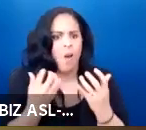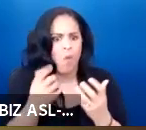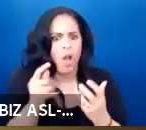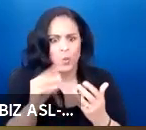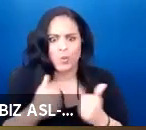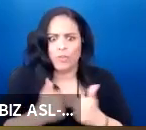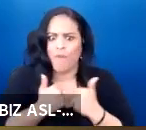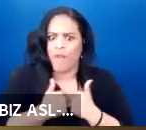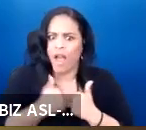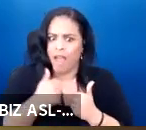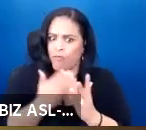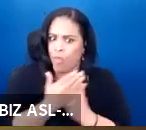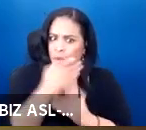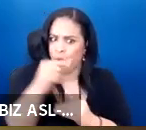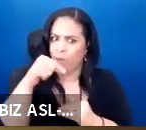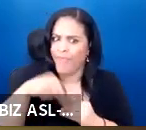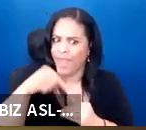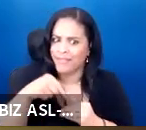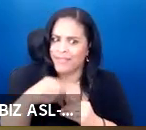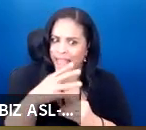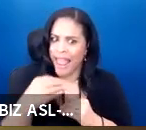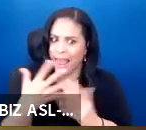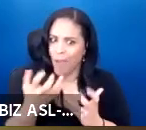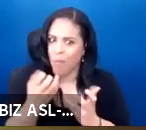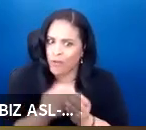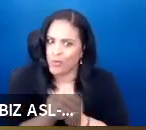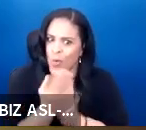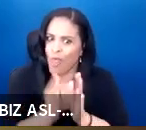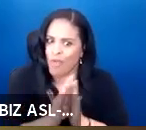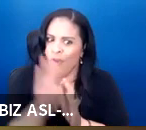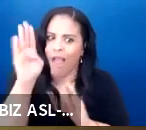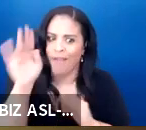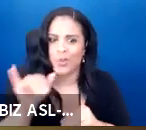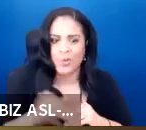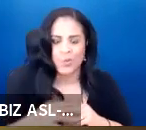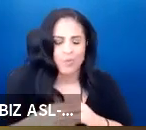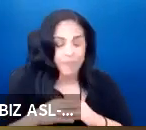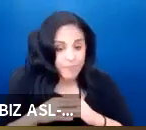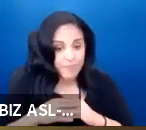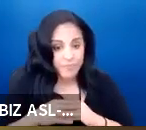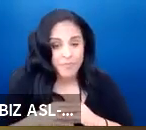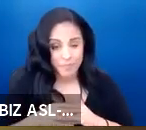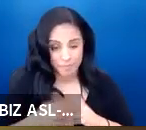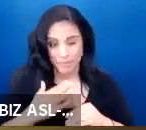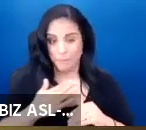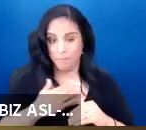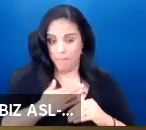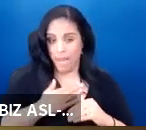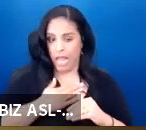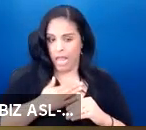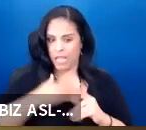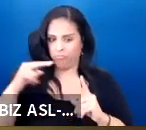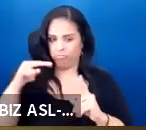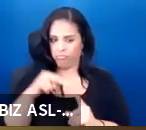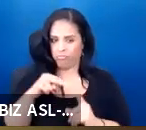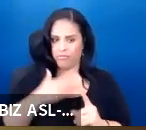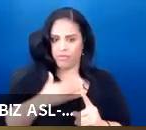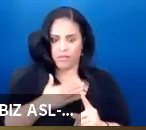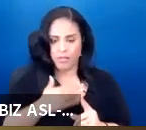survive this. I want to survive and I want to thrive. And I want that for all of you. Yeah. So that's my piece. We all just